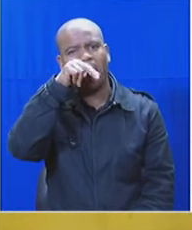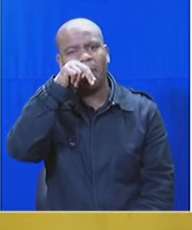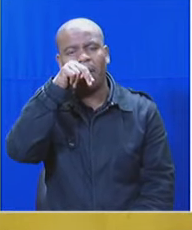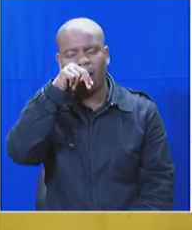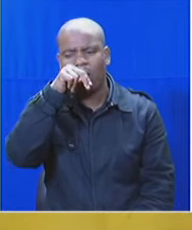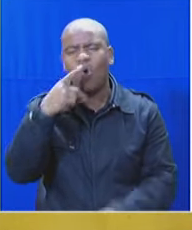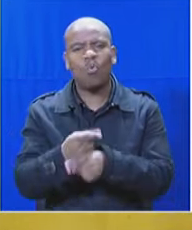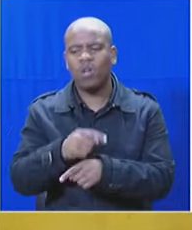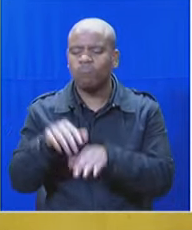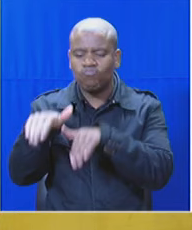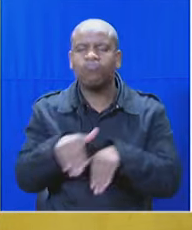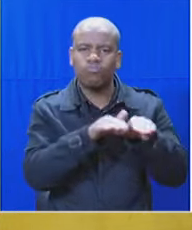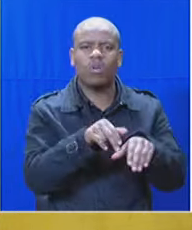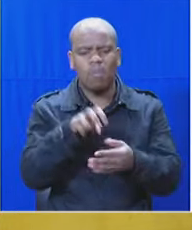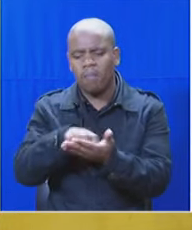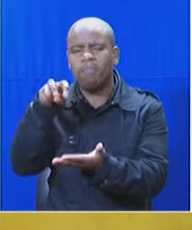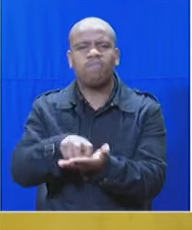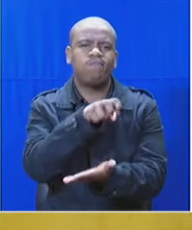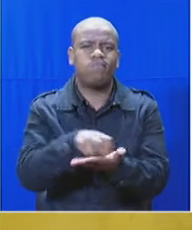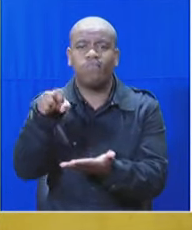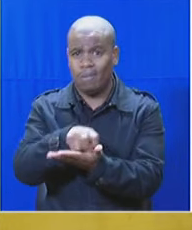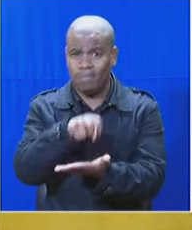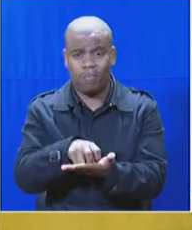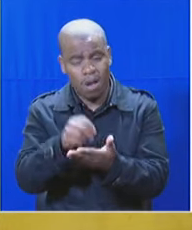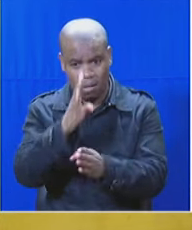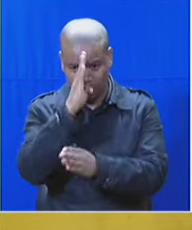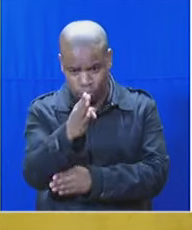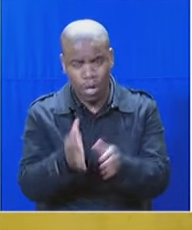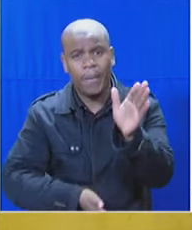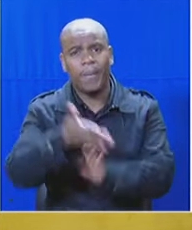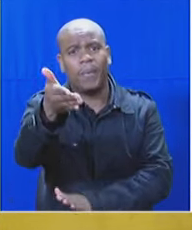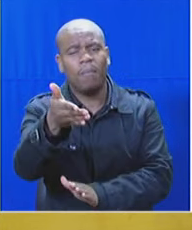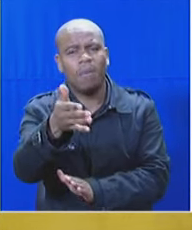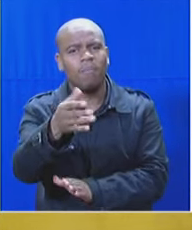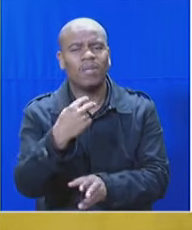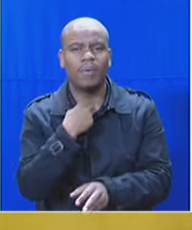Abayivanga bobabini omama, mhlambi isingesi abasivanga bathethe Afrikaans umthetho wabo.